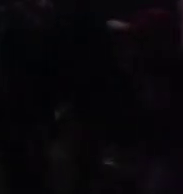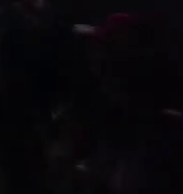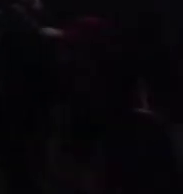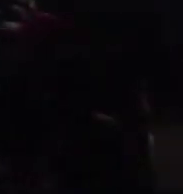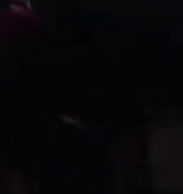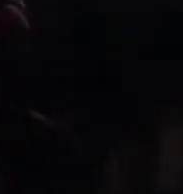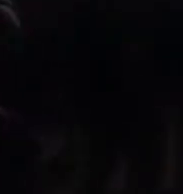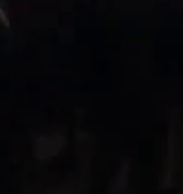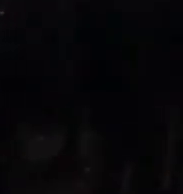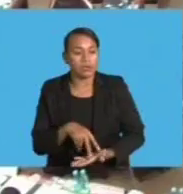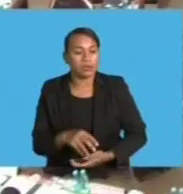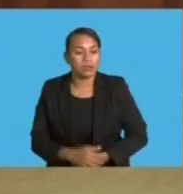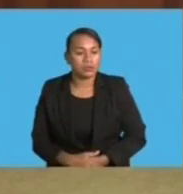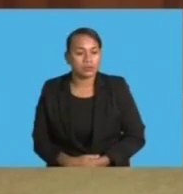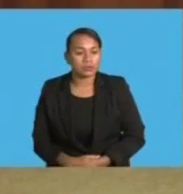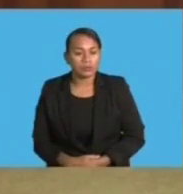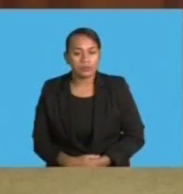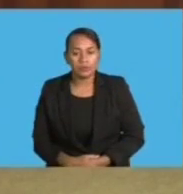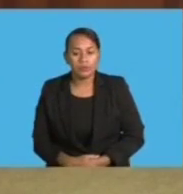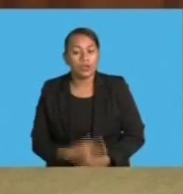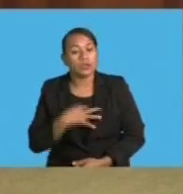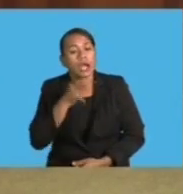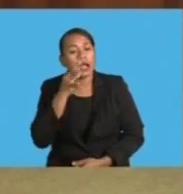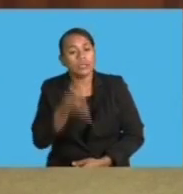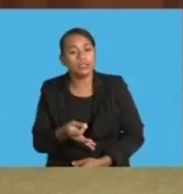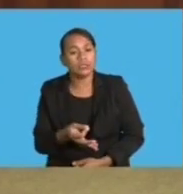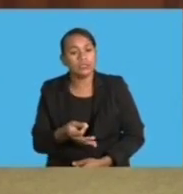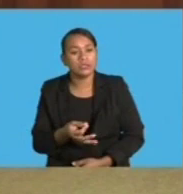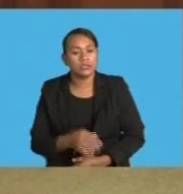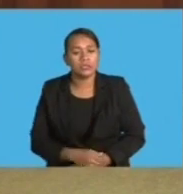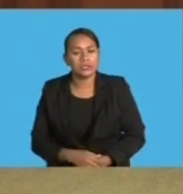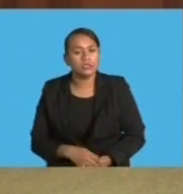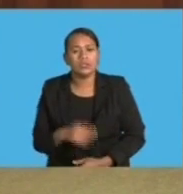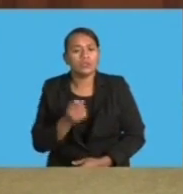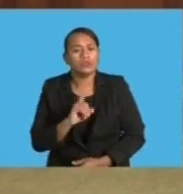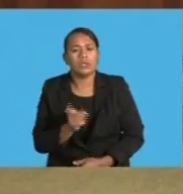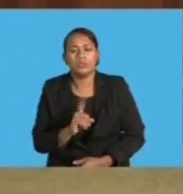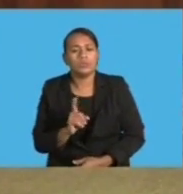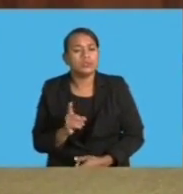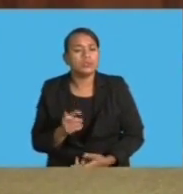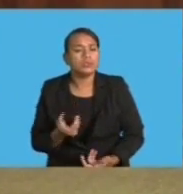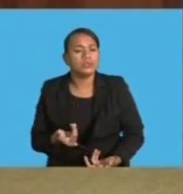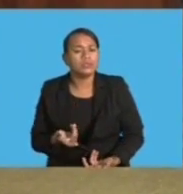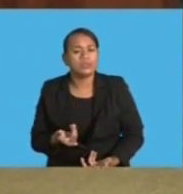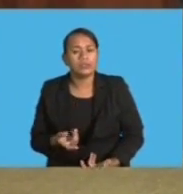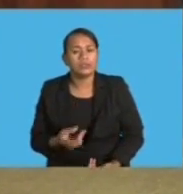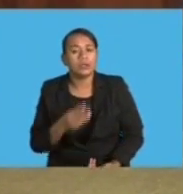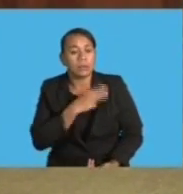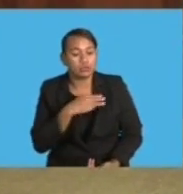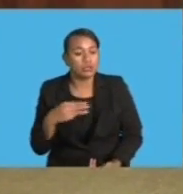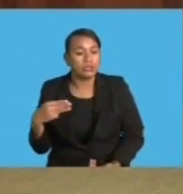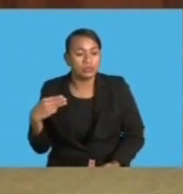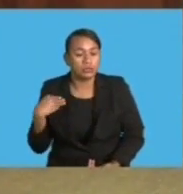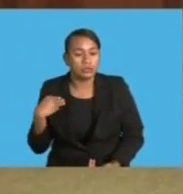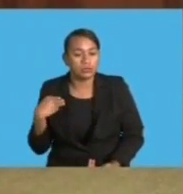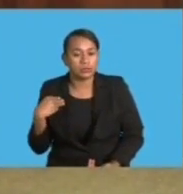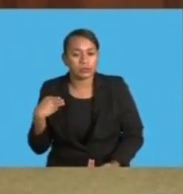other relevant bodies. It's for the minister responsible for police to be sacked or to